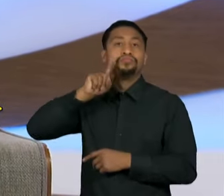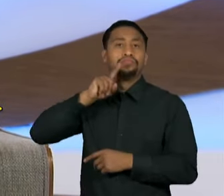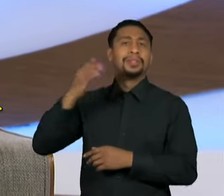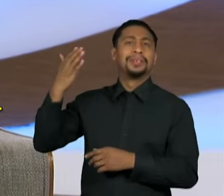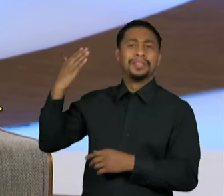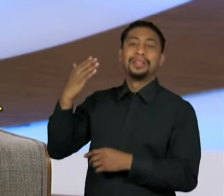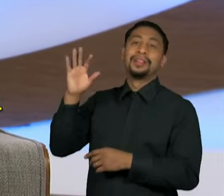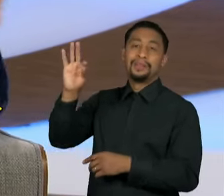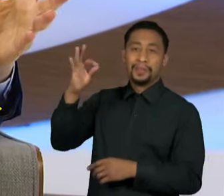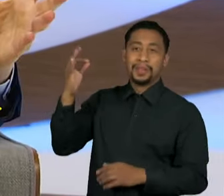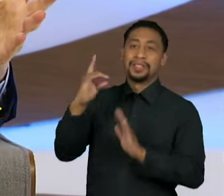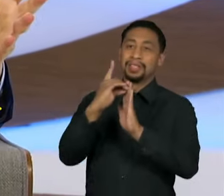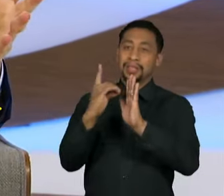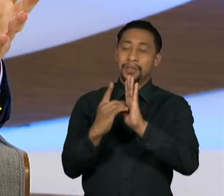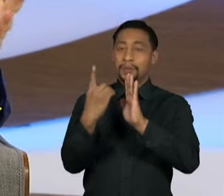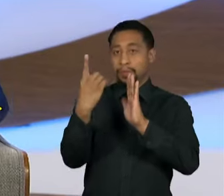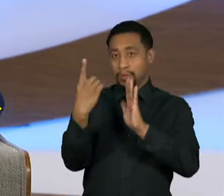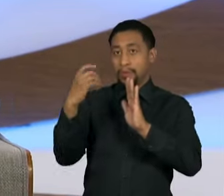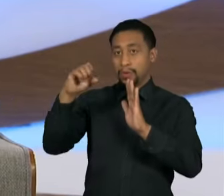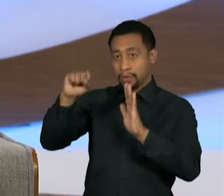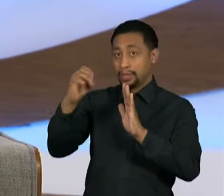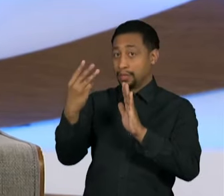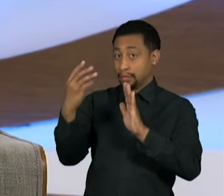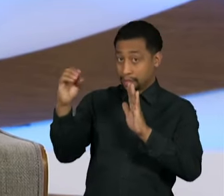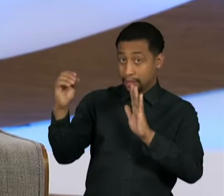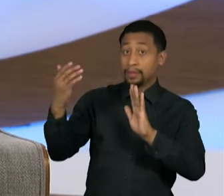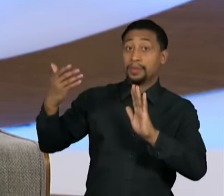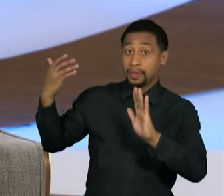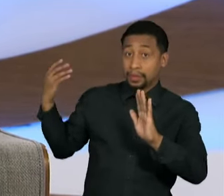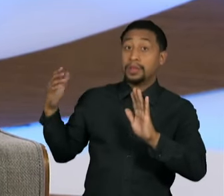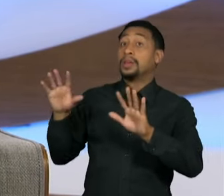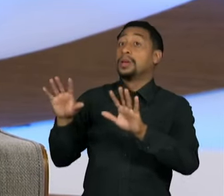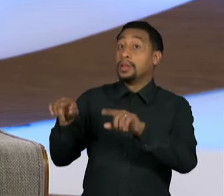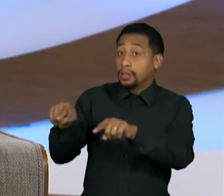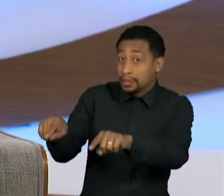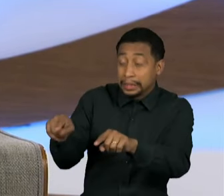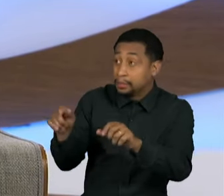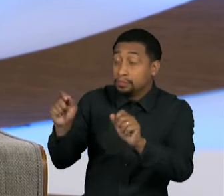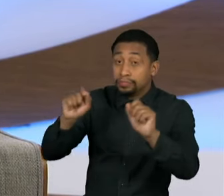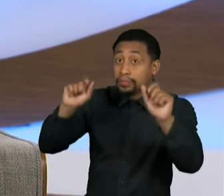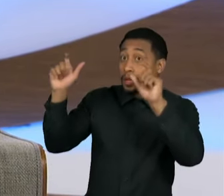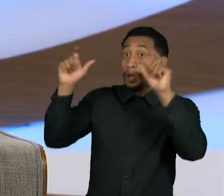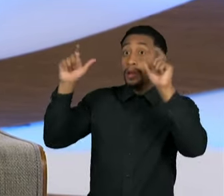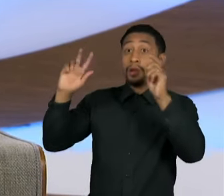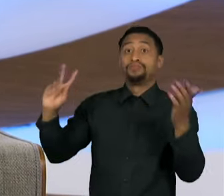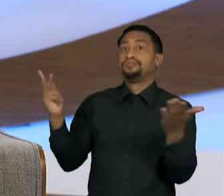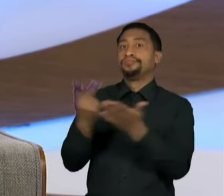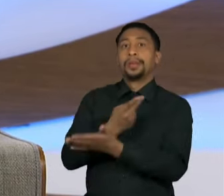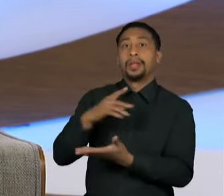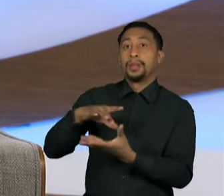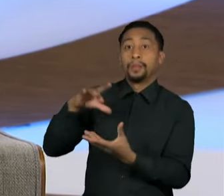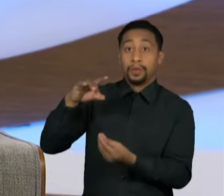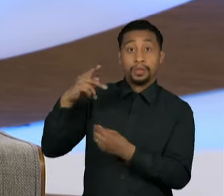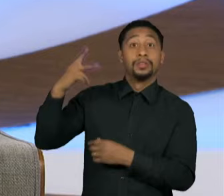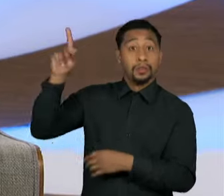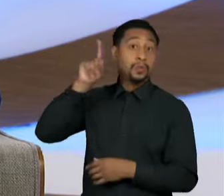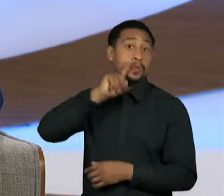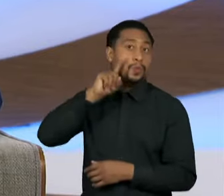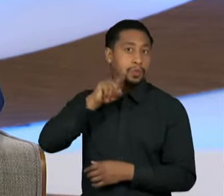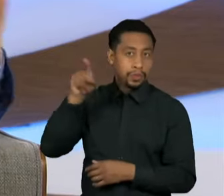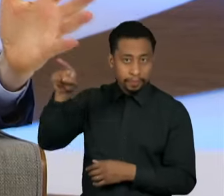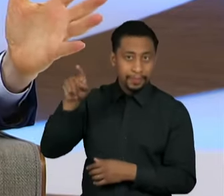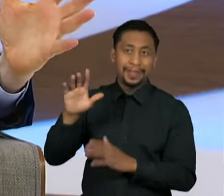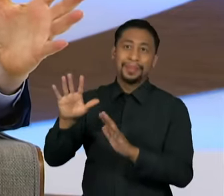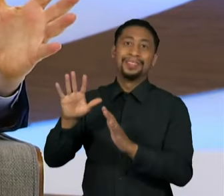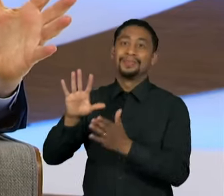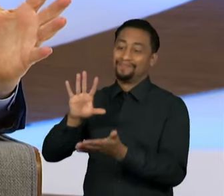observer, in the 1830s, he was struck. He thought that American democracy depended not only